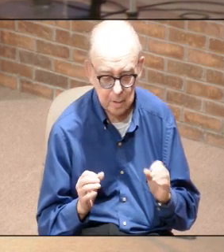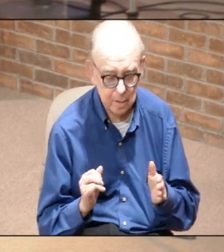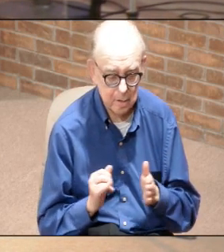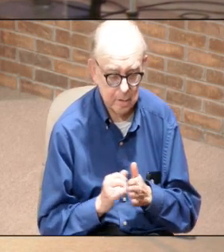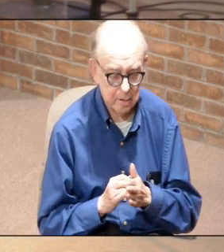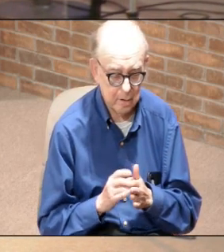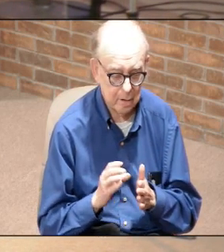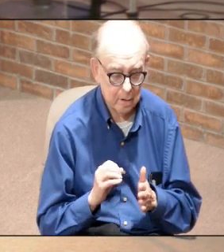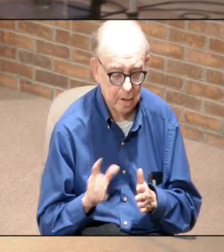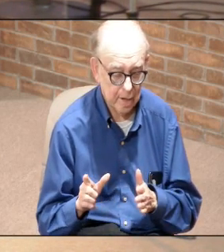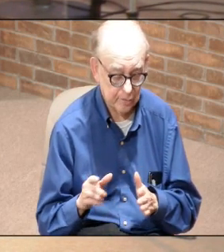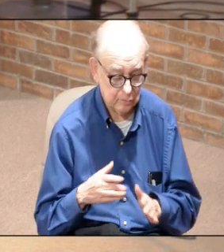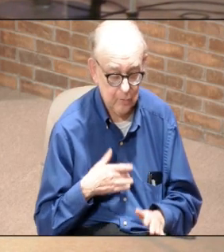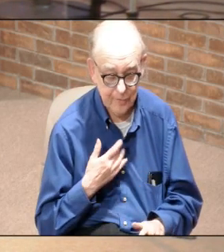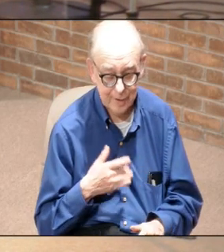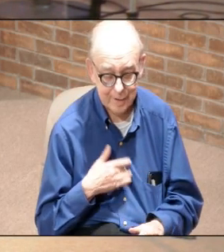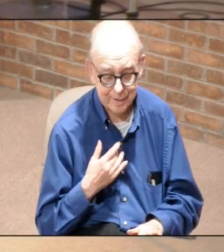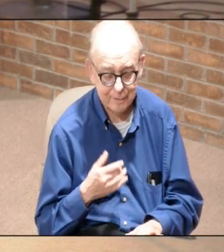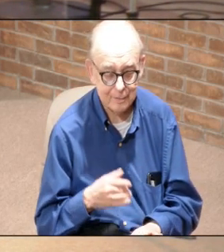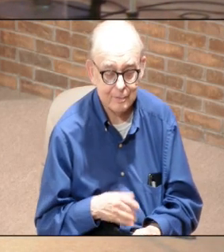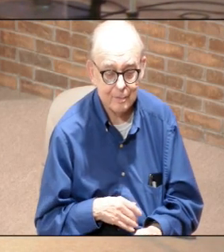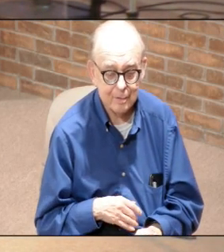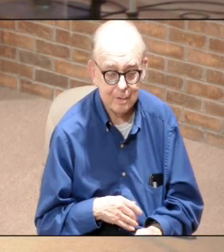That's a cool deal.